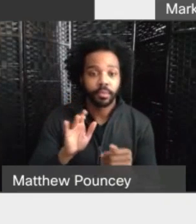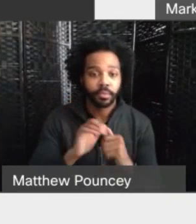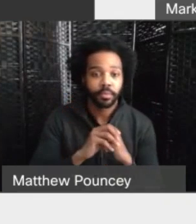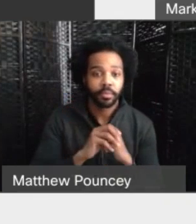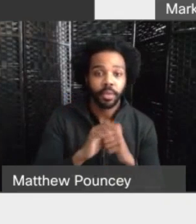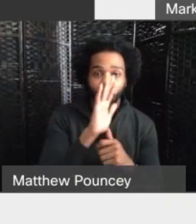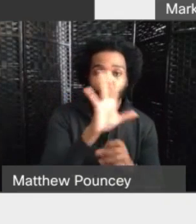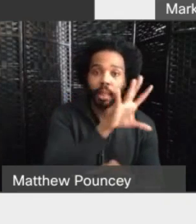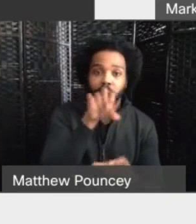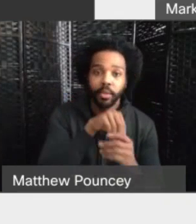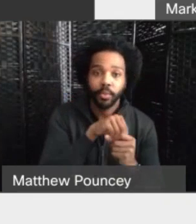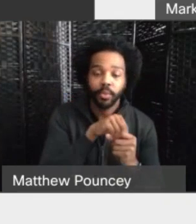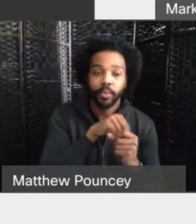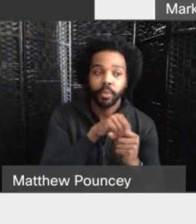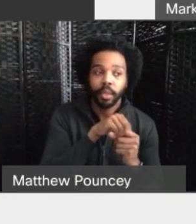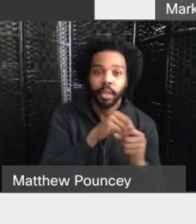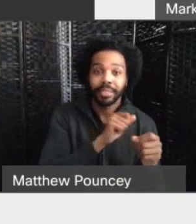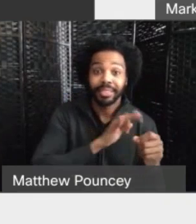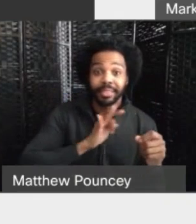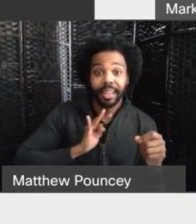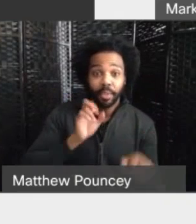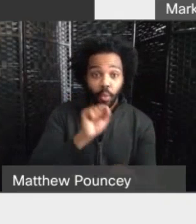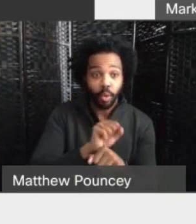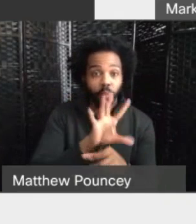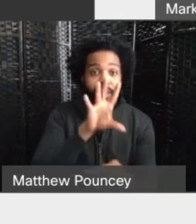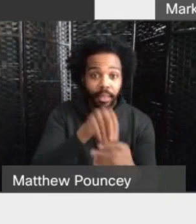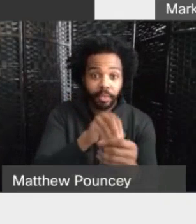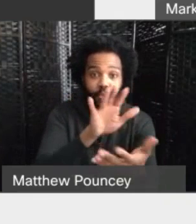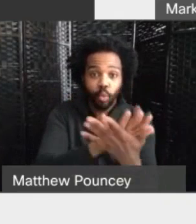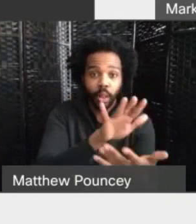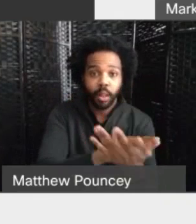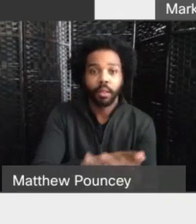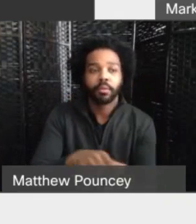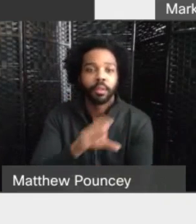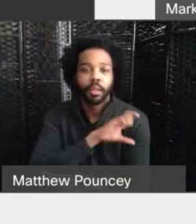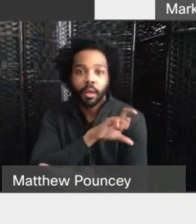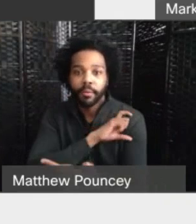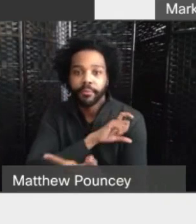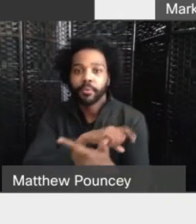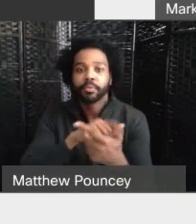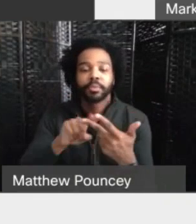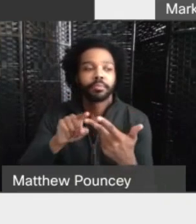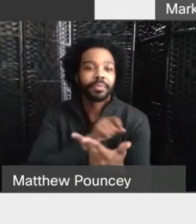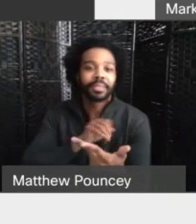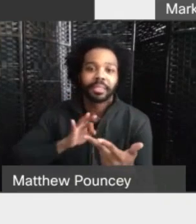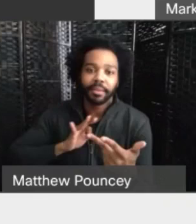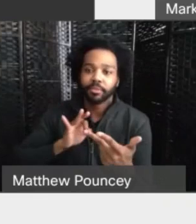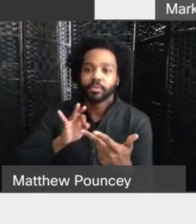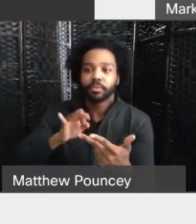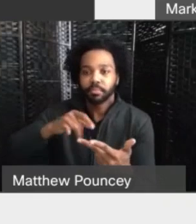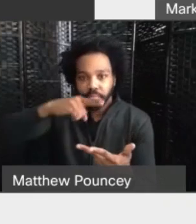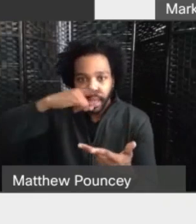include staff working in schools, law enforcement, staff in childcare facilities, grocery